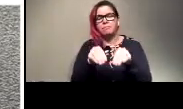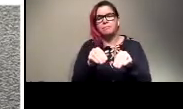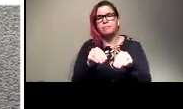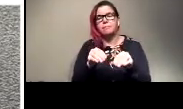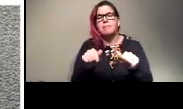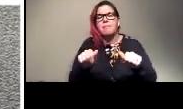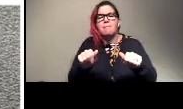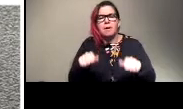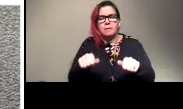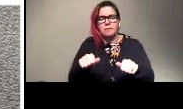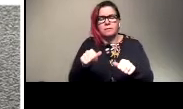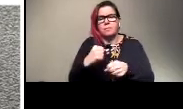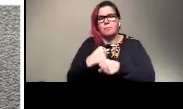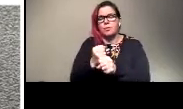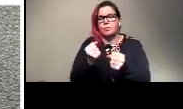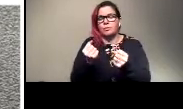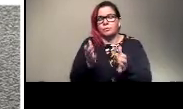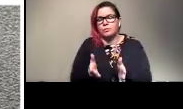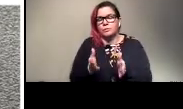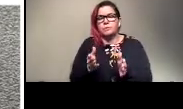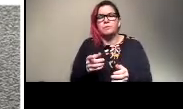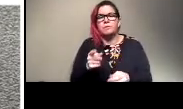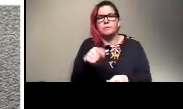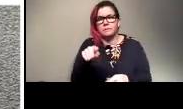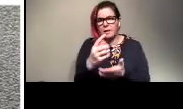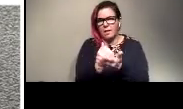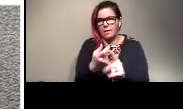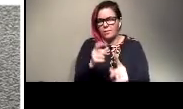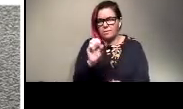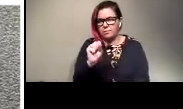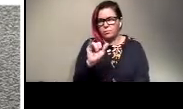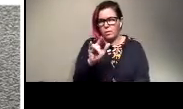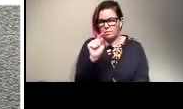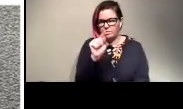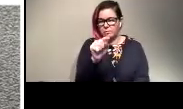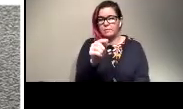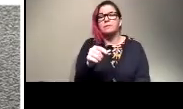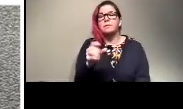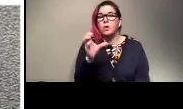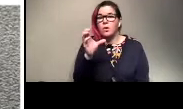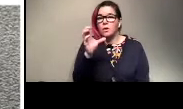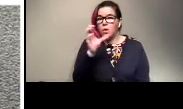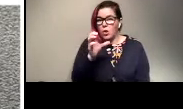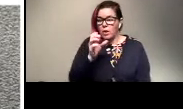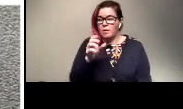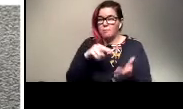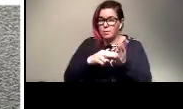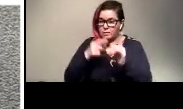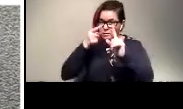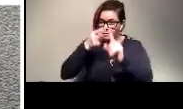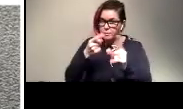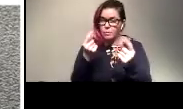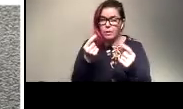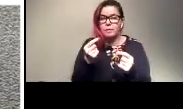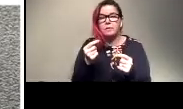potential producers. So these are the ones that they've collected from their soil. And what they're looking for are these, what we